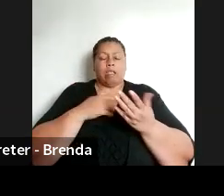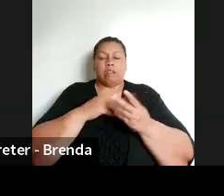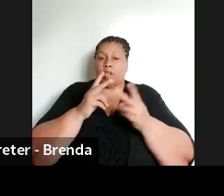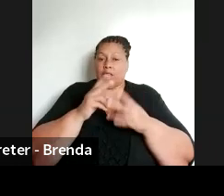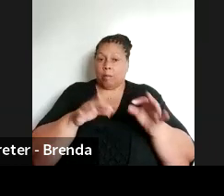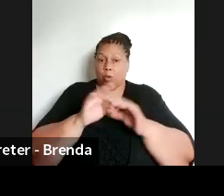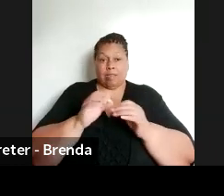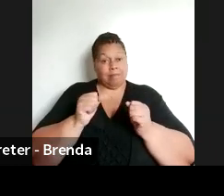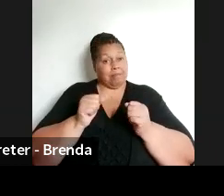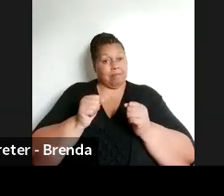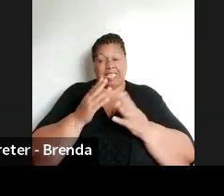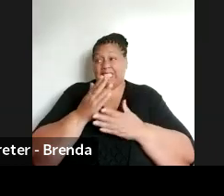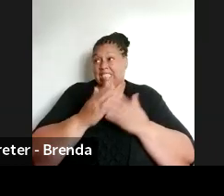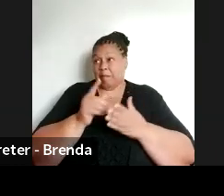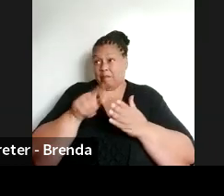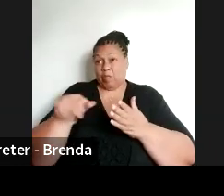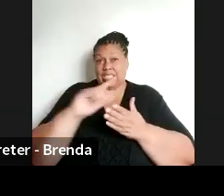something similar to it yet.